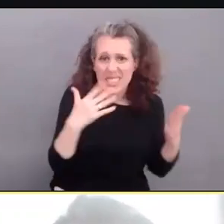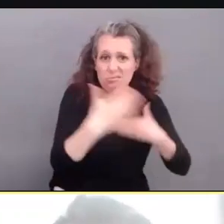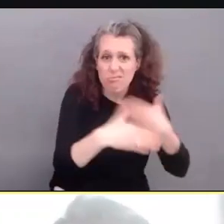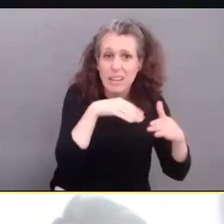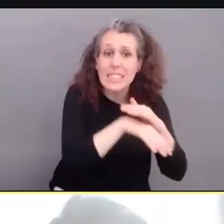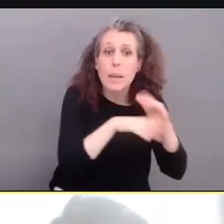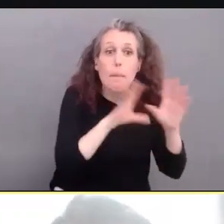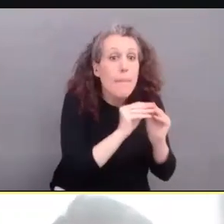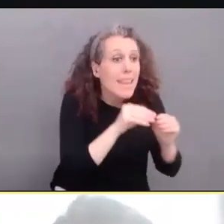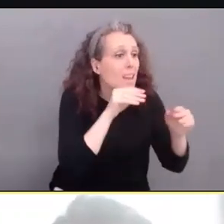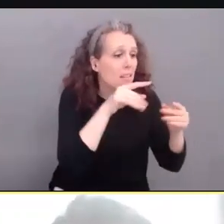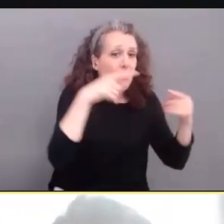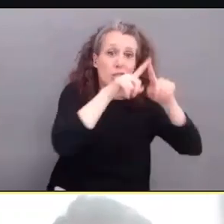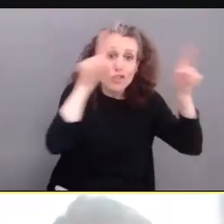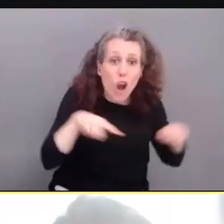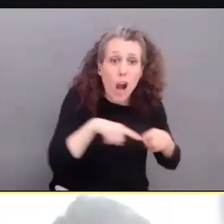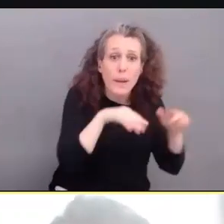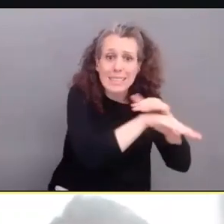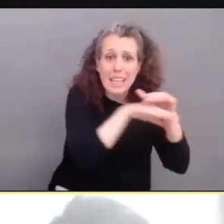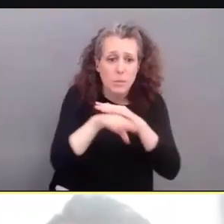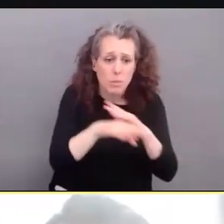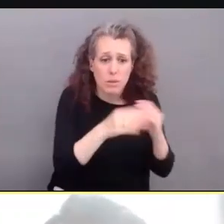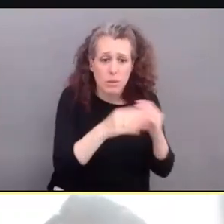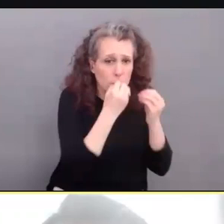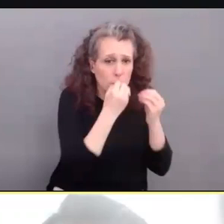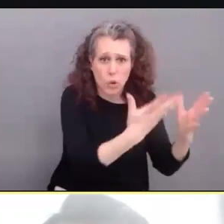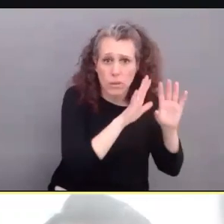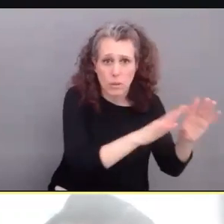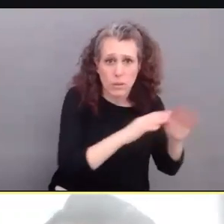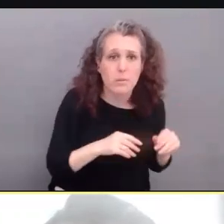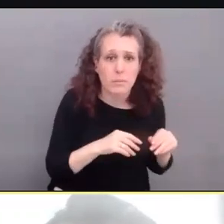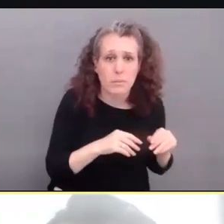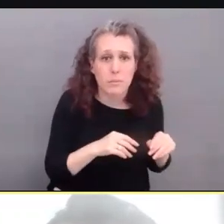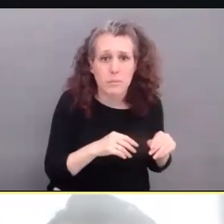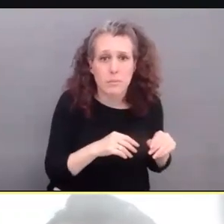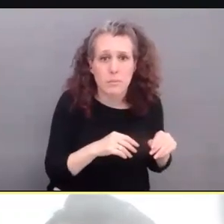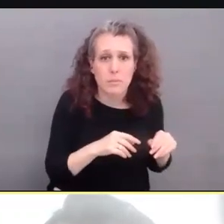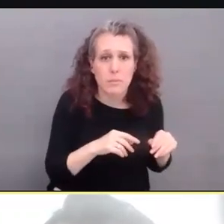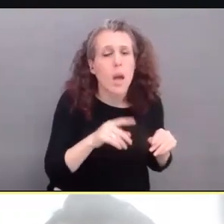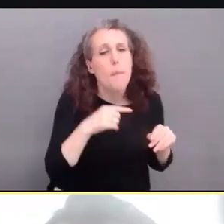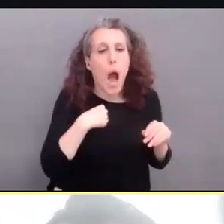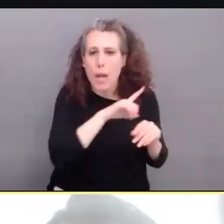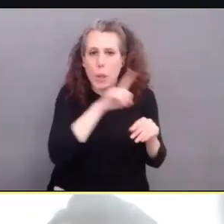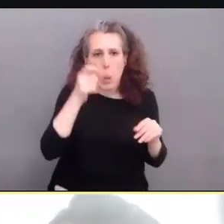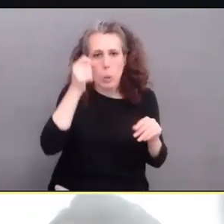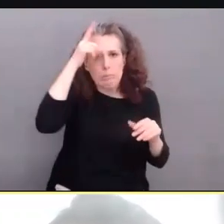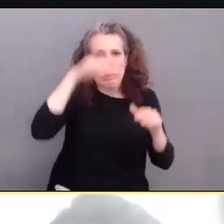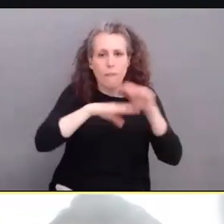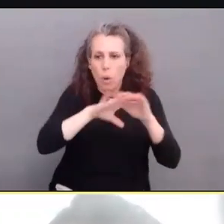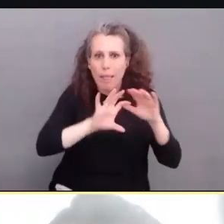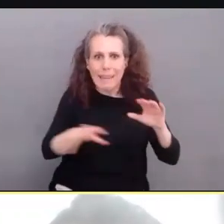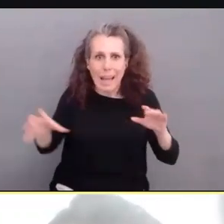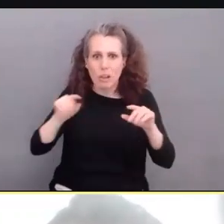documents, etc. I'm not completely aware of the national situation, so just something to highlight in case